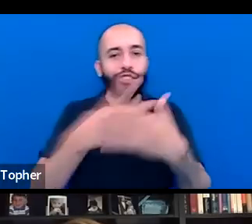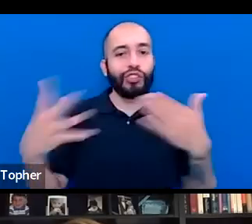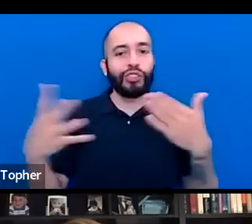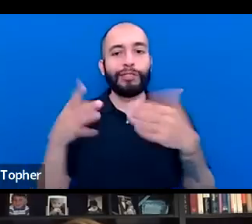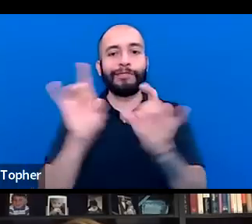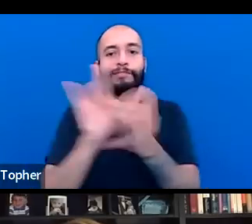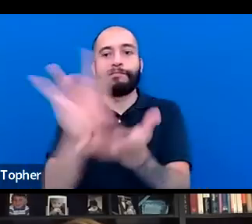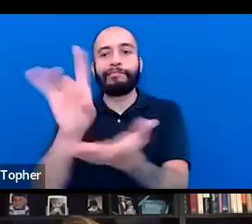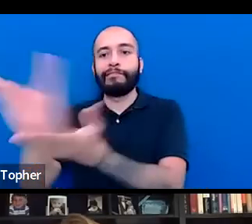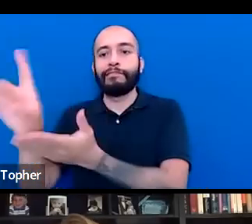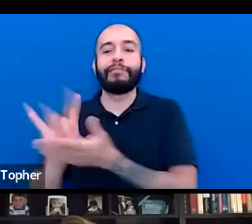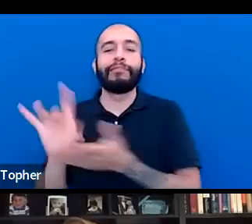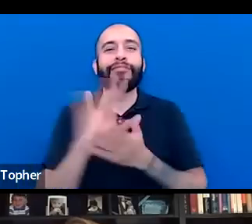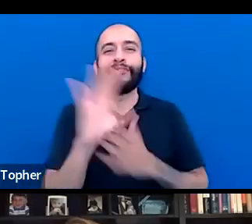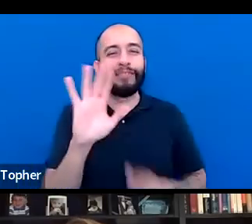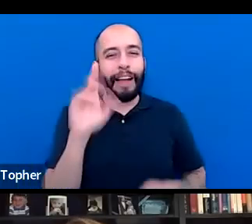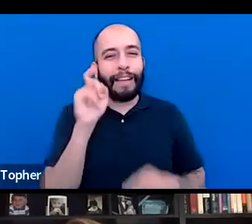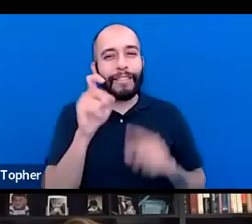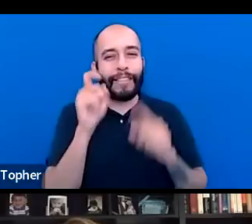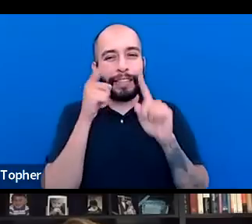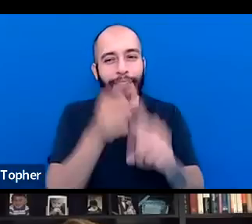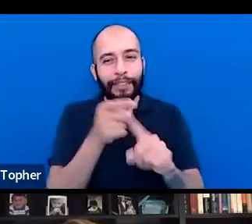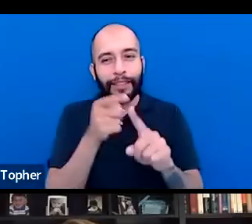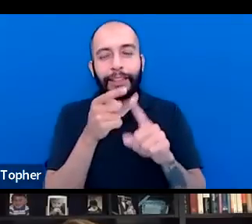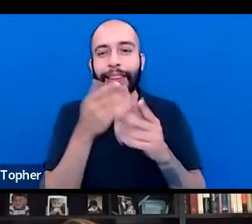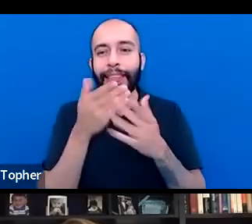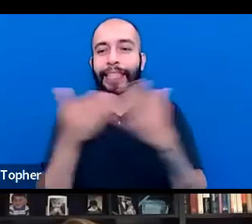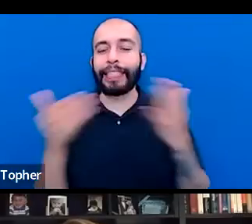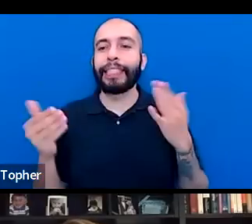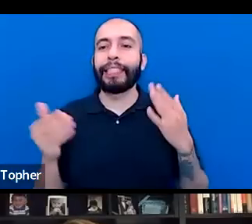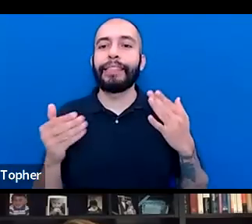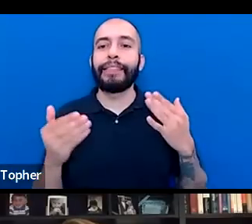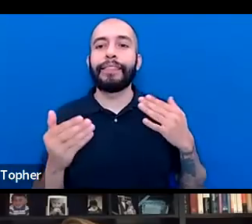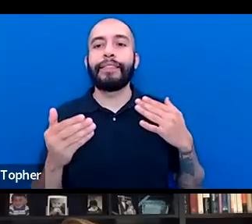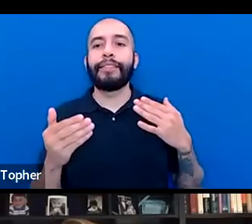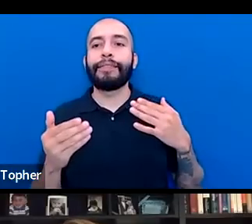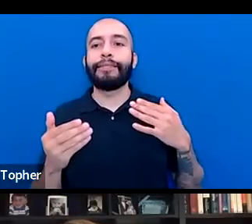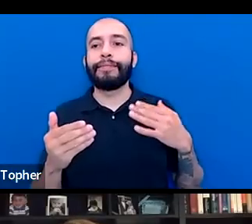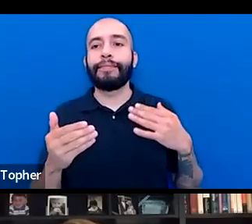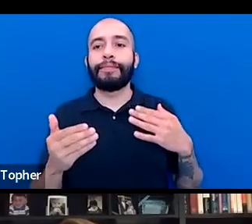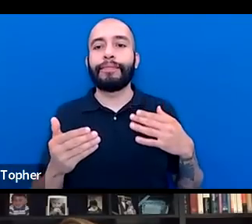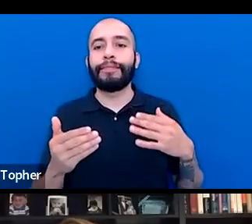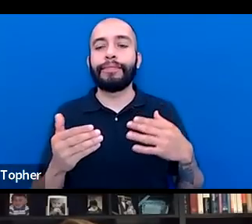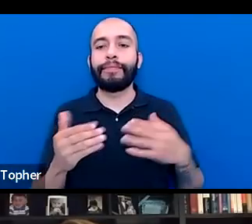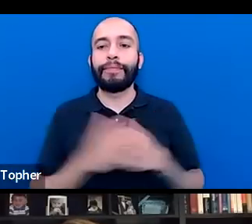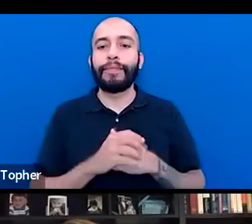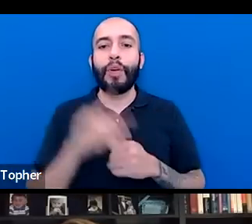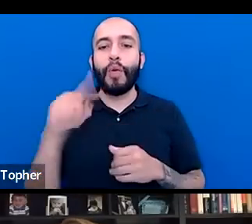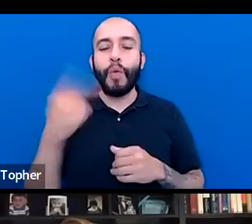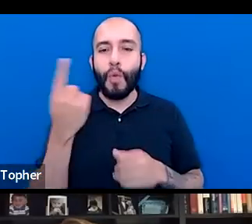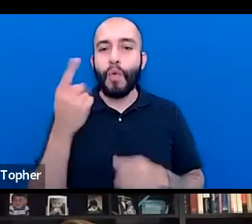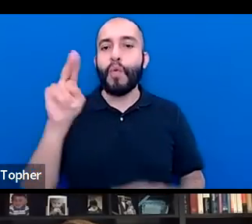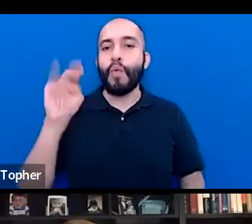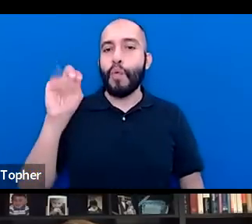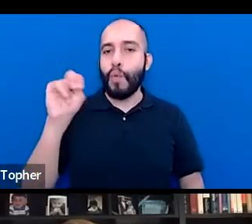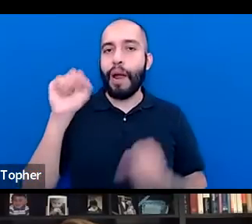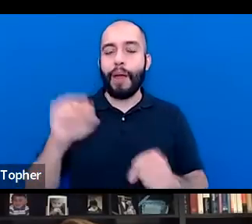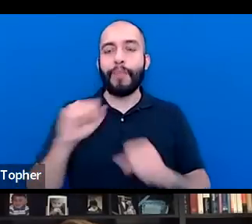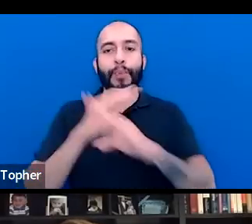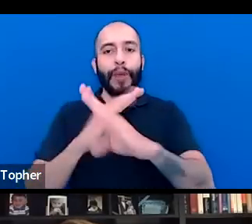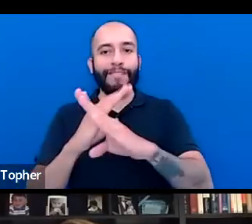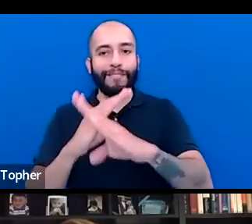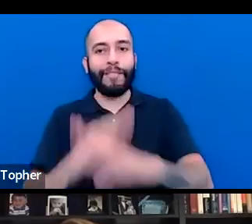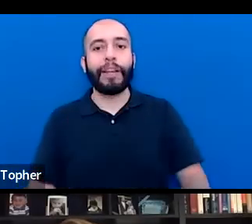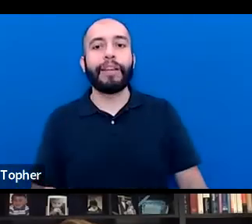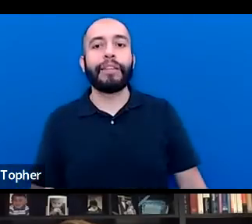being able to do. You know, our guidance is just, you know, here's how you join this movement and get plugged into, you know,